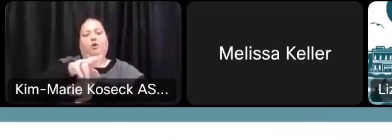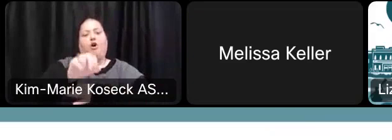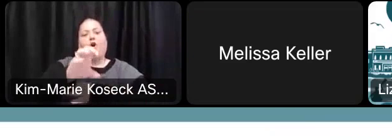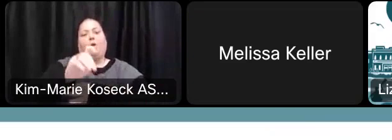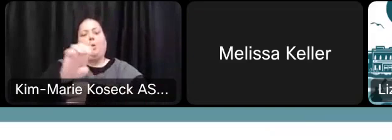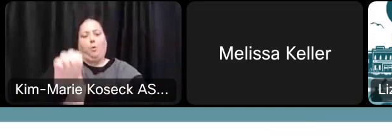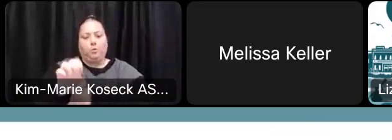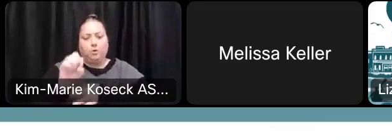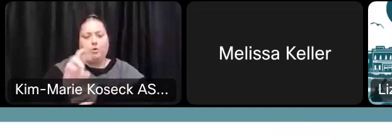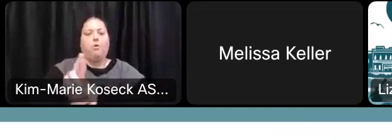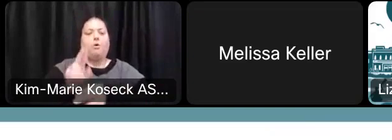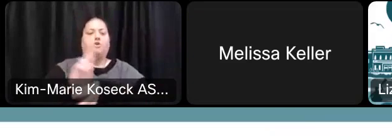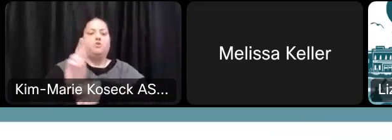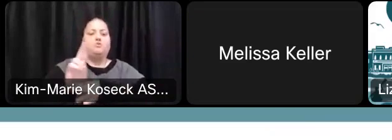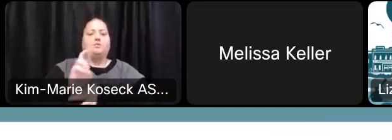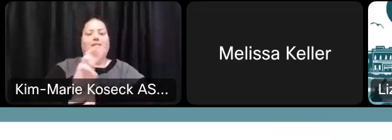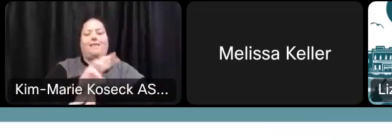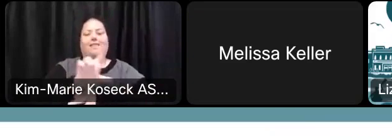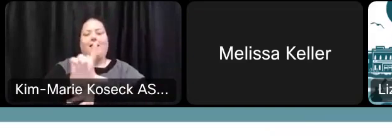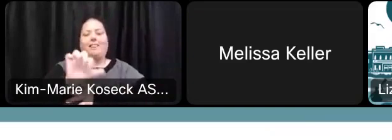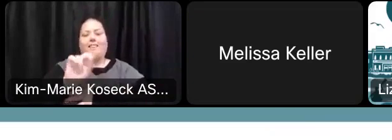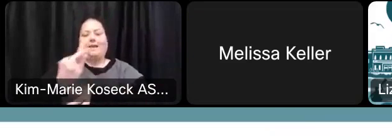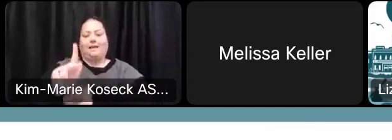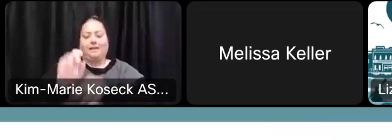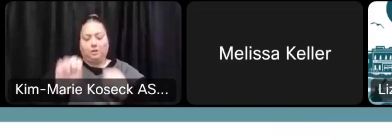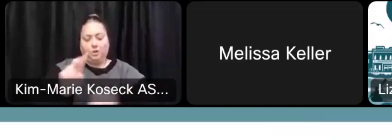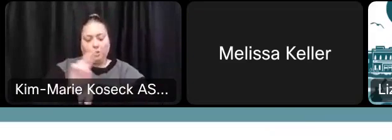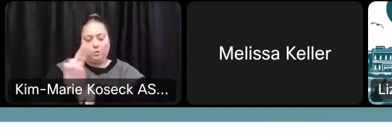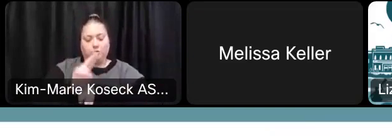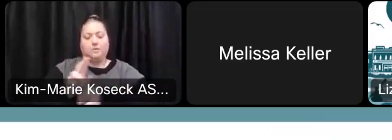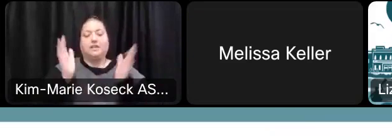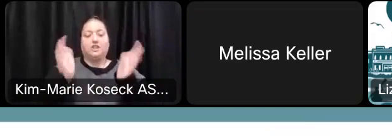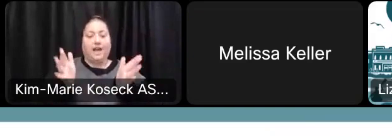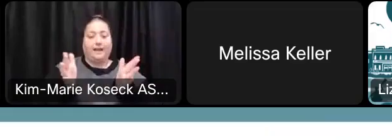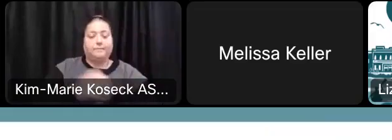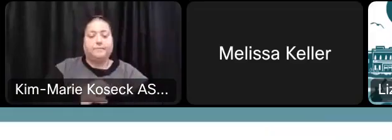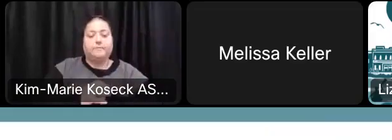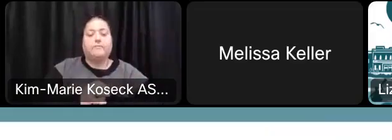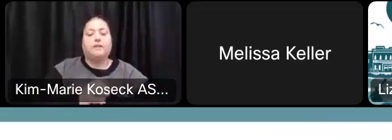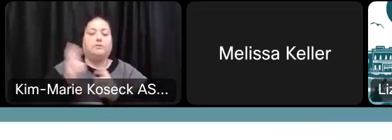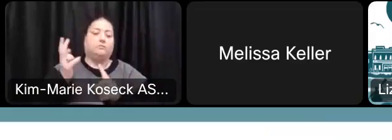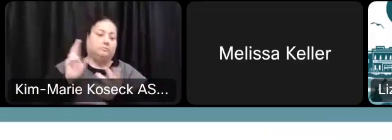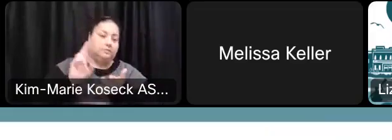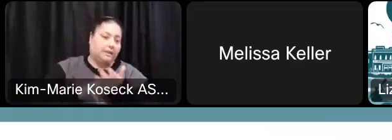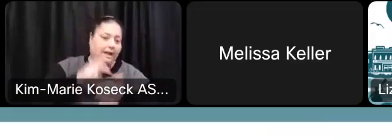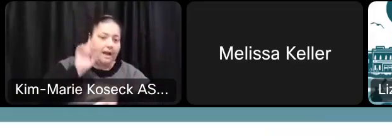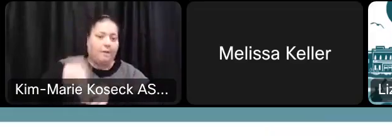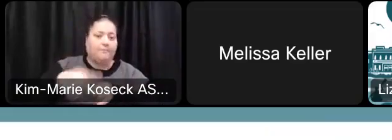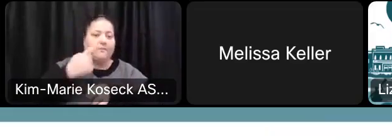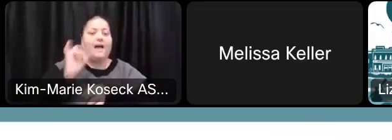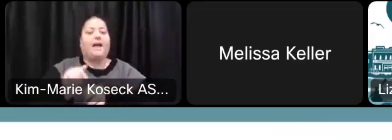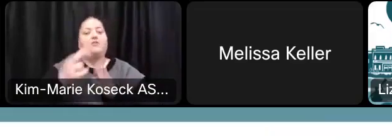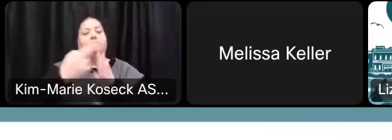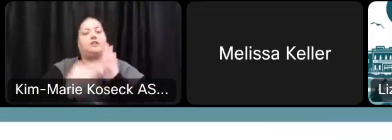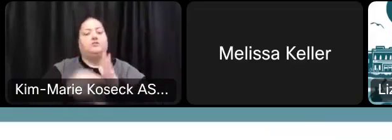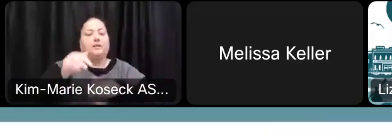screen or use the link that will be dropped in the chat to sign up for it. And then the registration